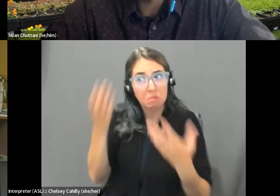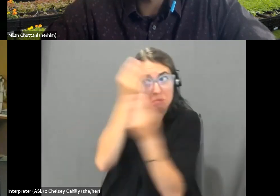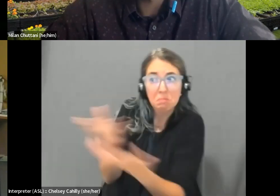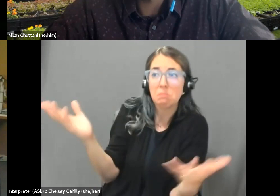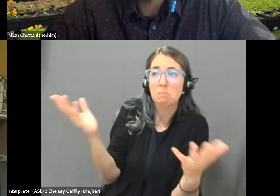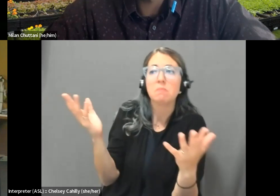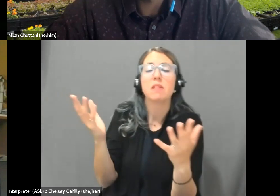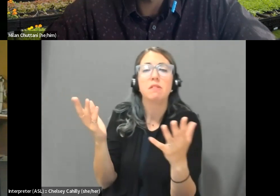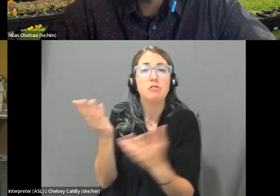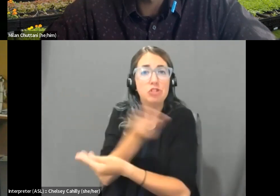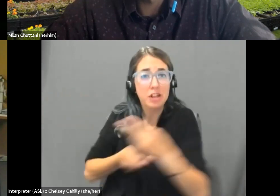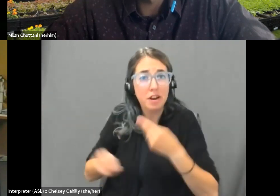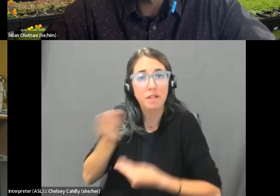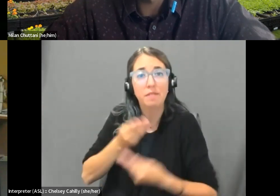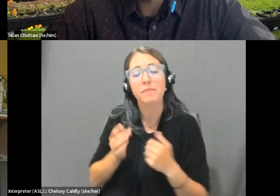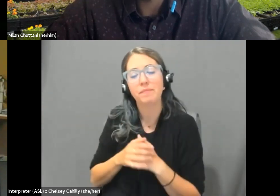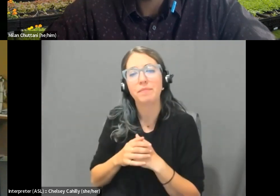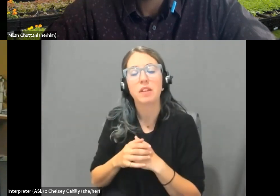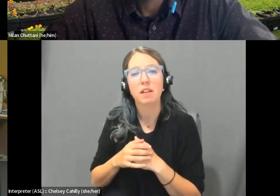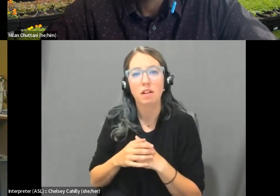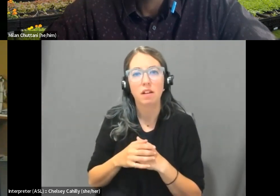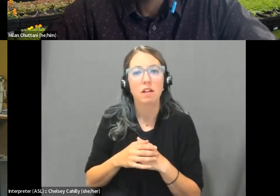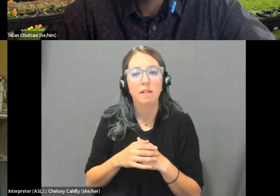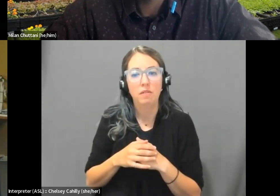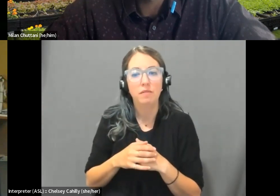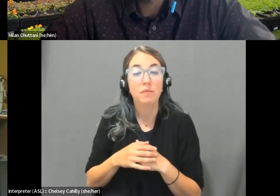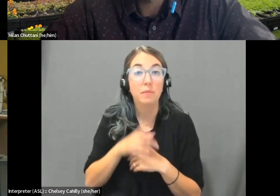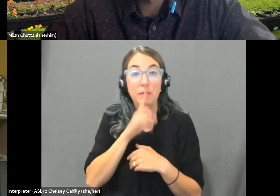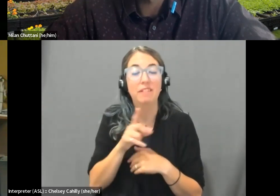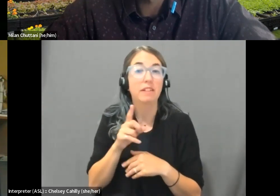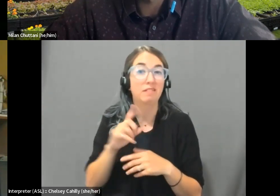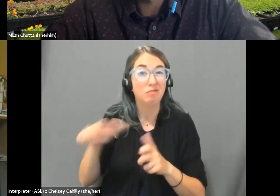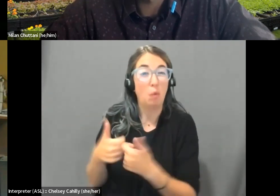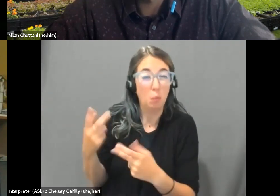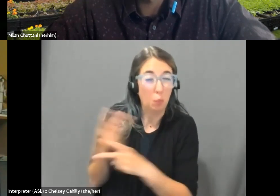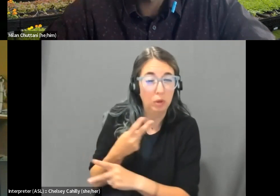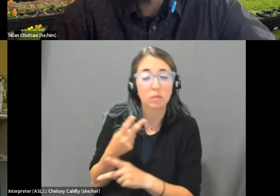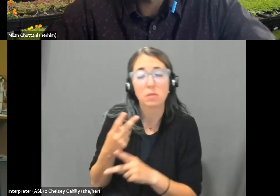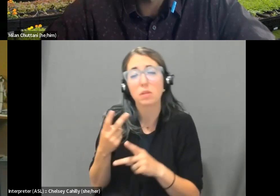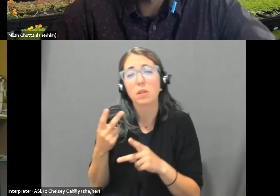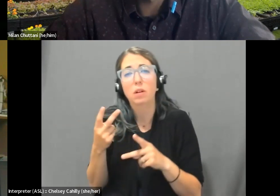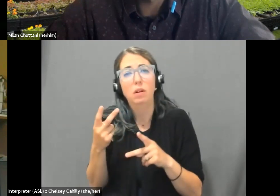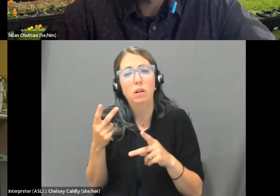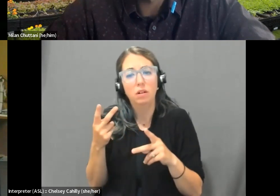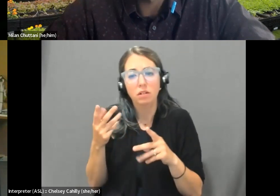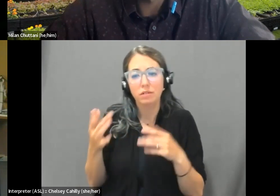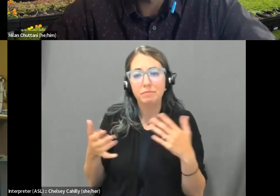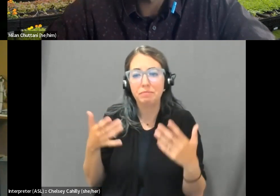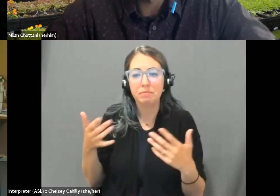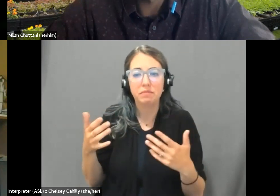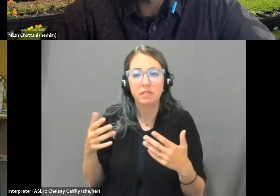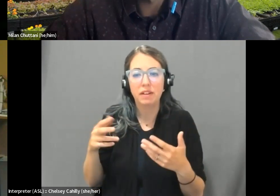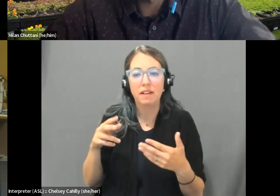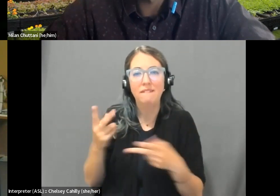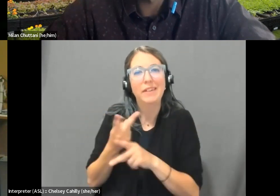I think our biggest challenge will be coming to consensus on various different aspects of sharing. And